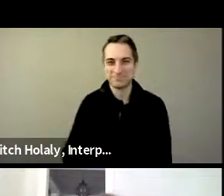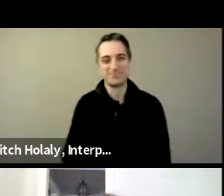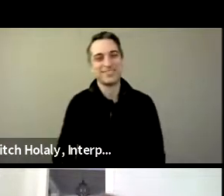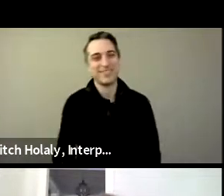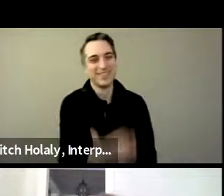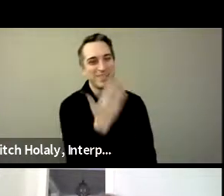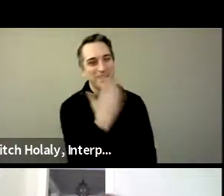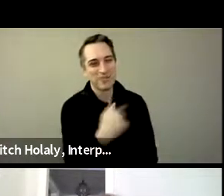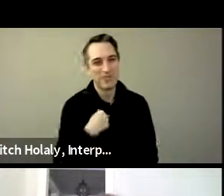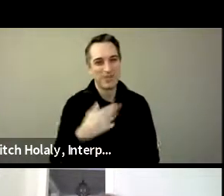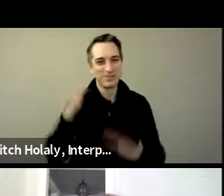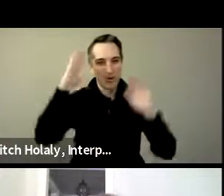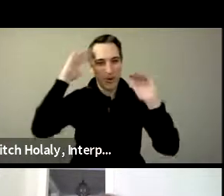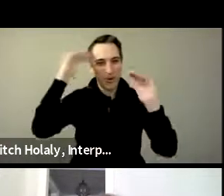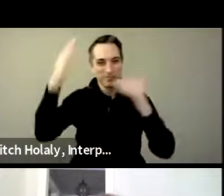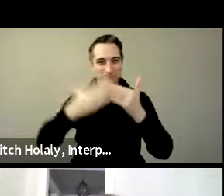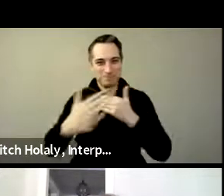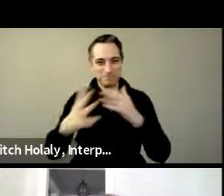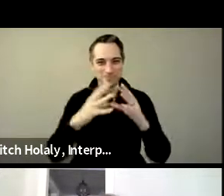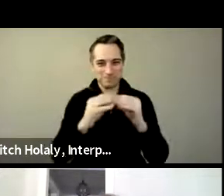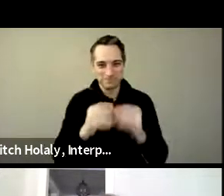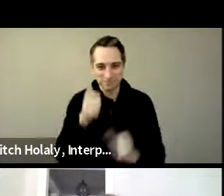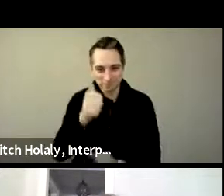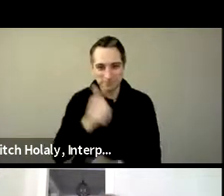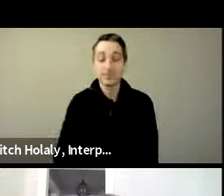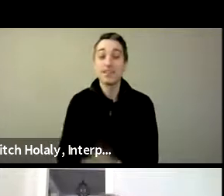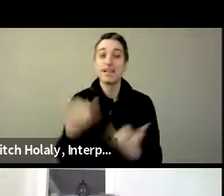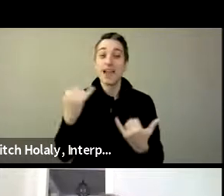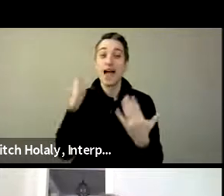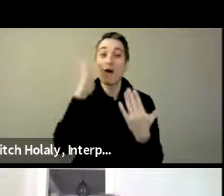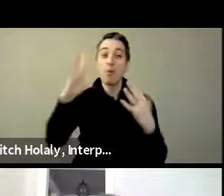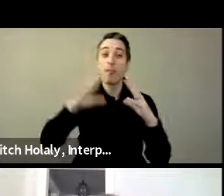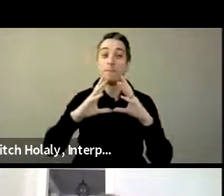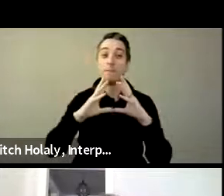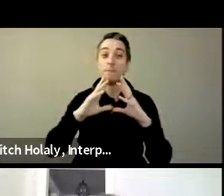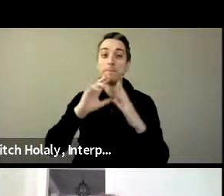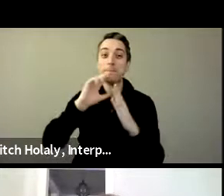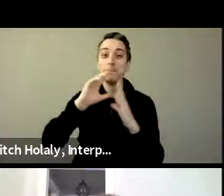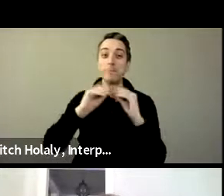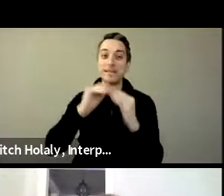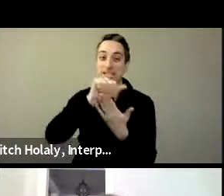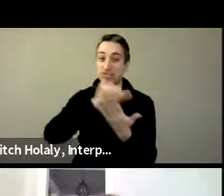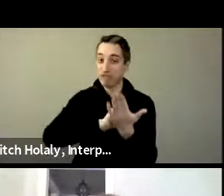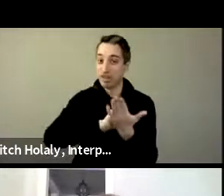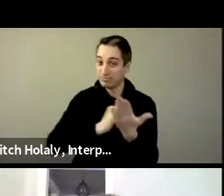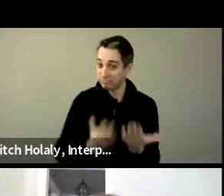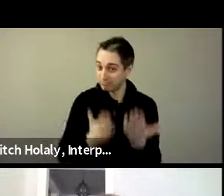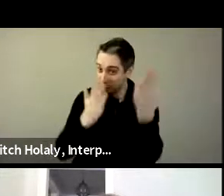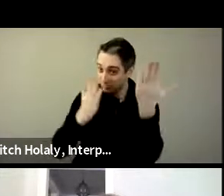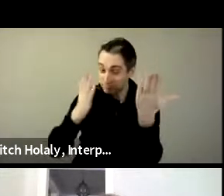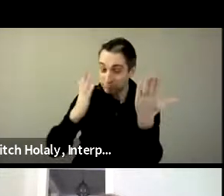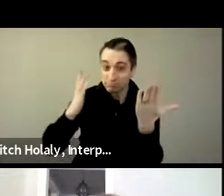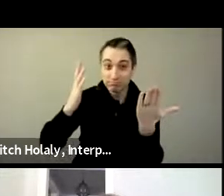agenda item is the approval of the meeting agenda. May I have a motion to approve or amend the agenda?